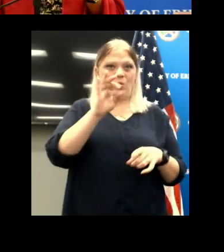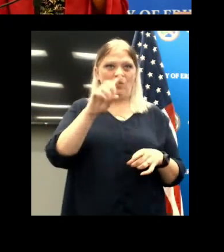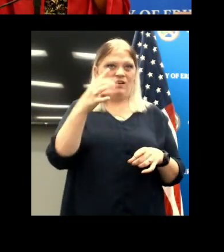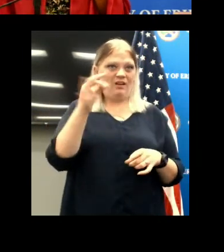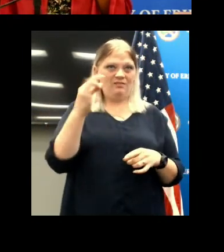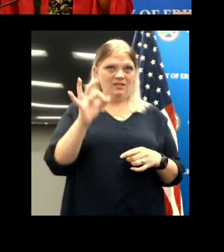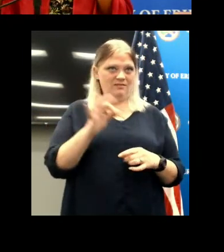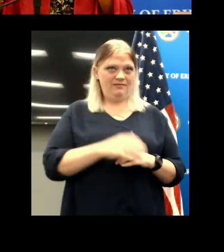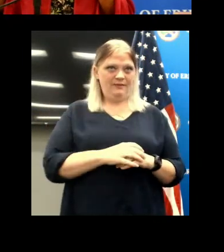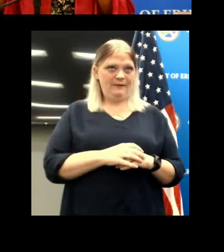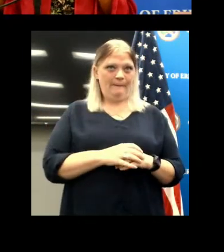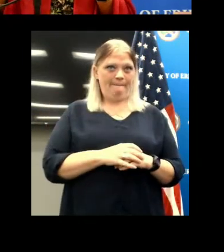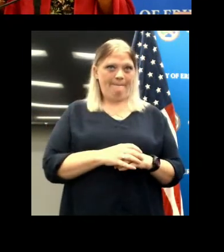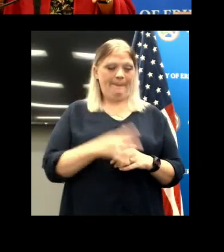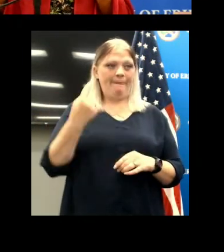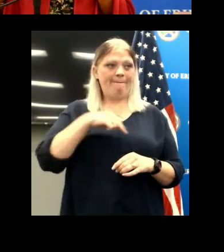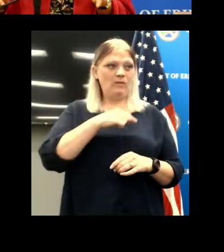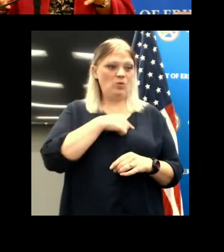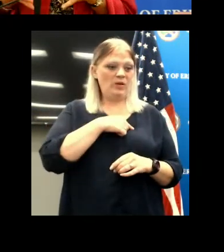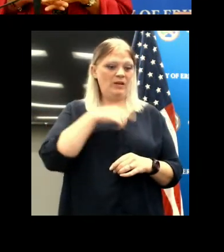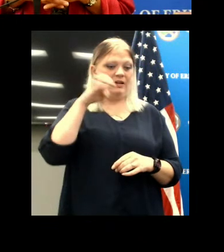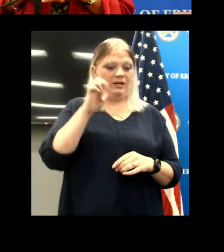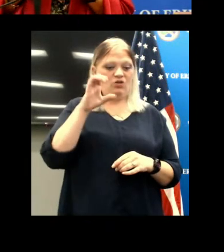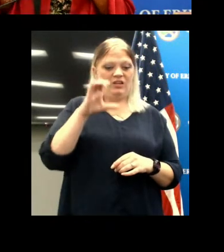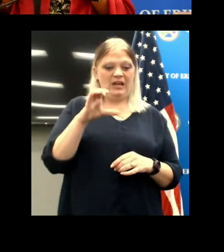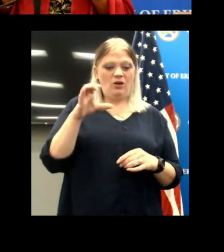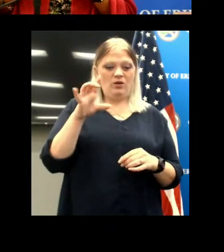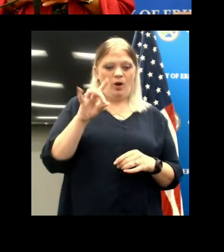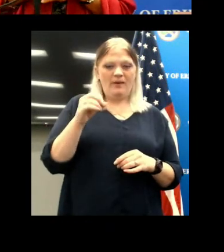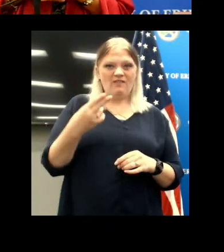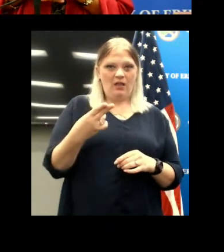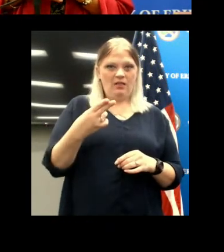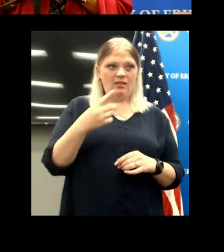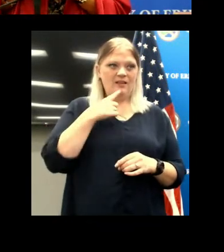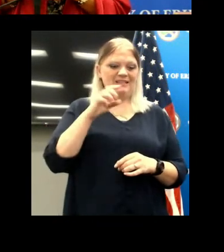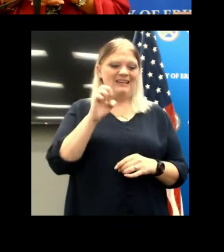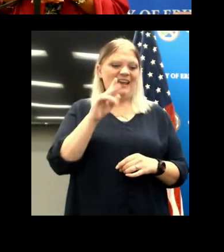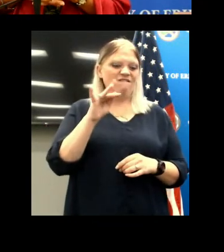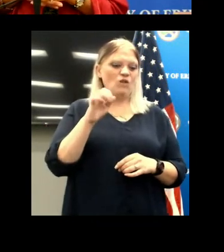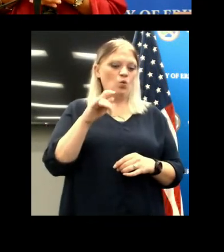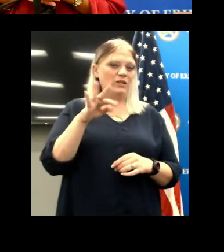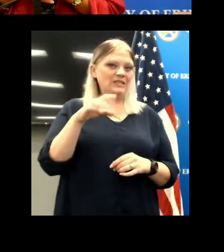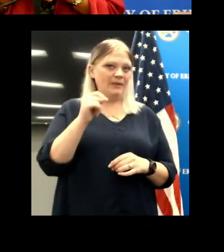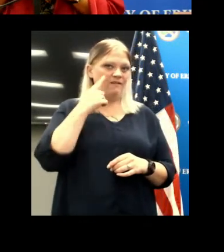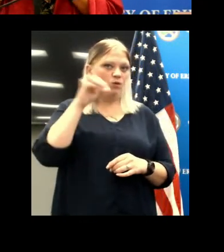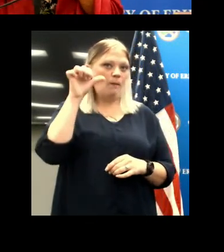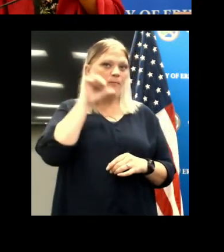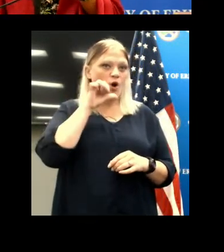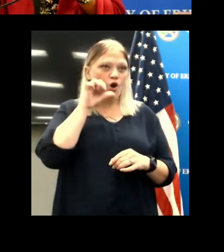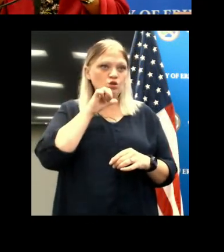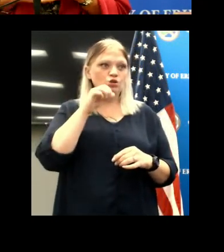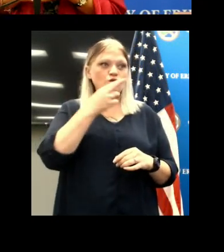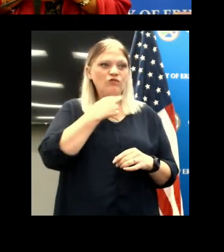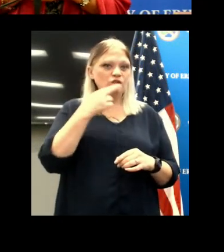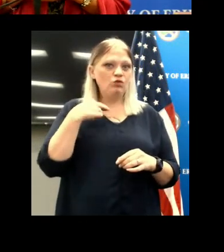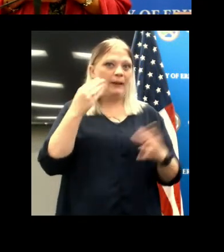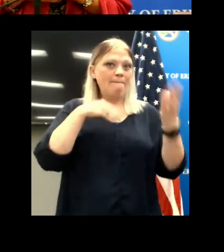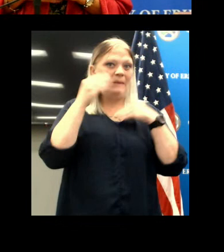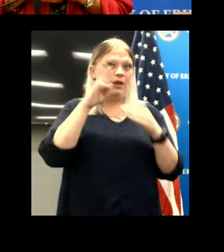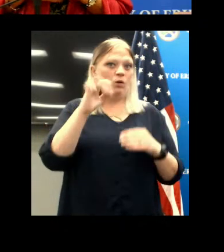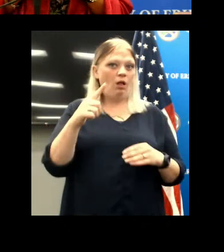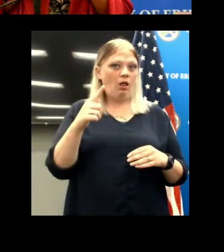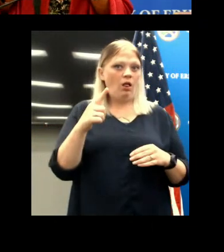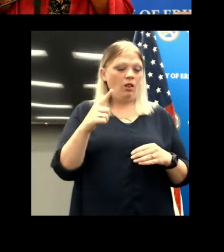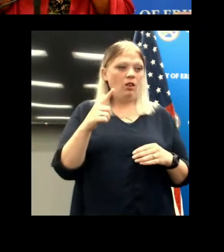COVID-19. So we are the Erie County Health Department is the enforcement authority for bars and restaurants and banquet halls.